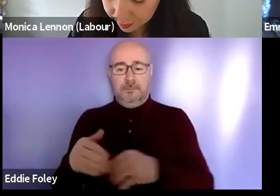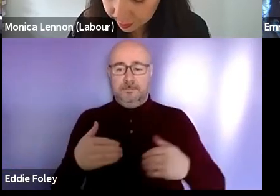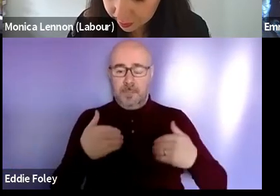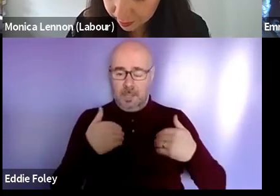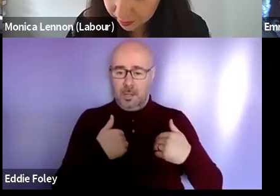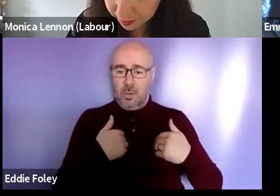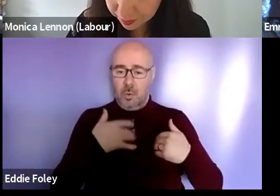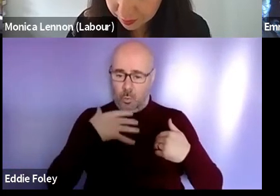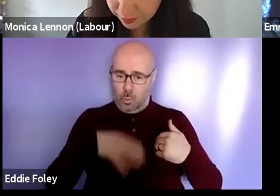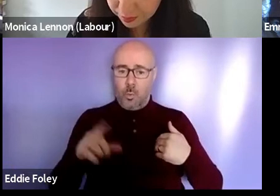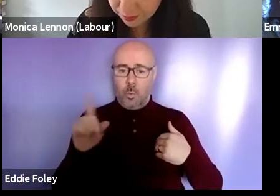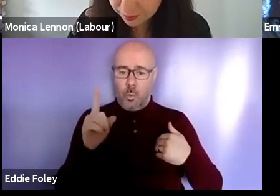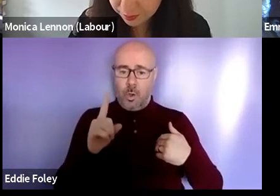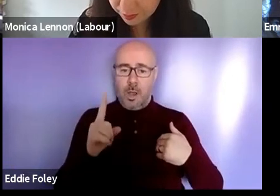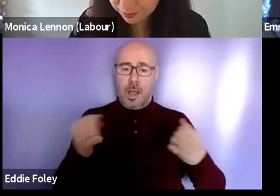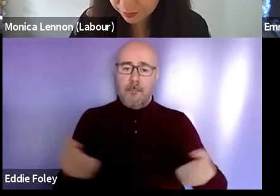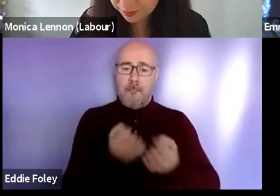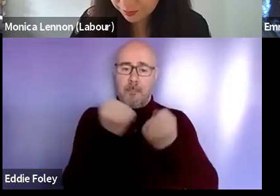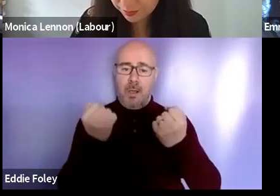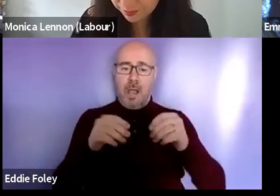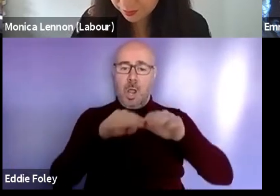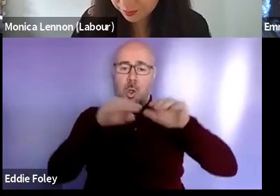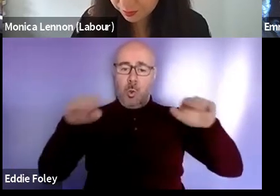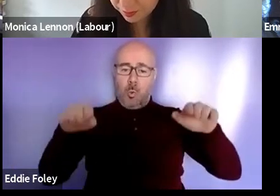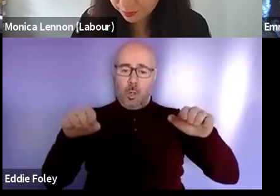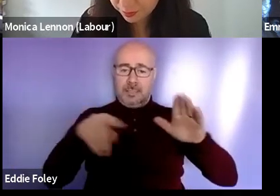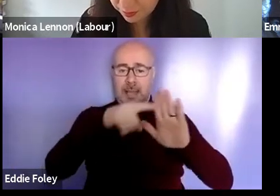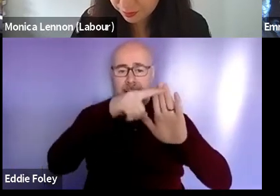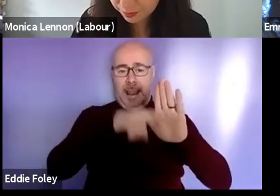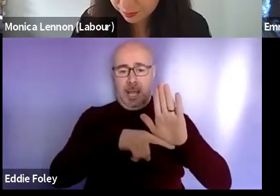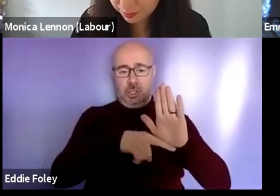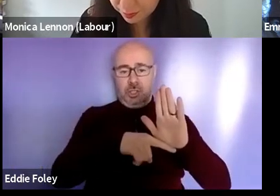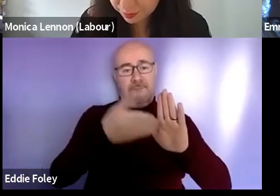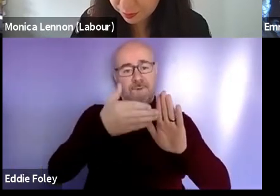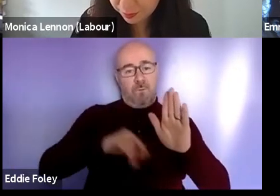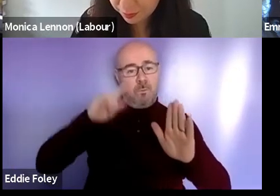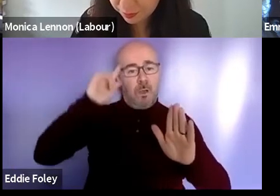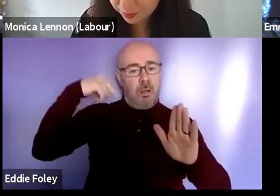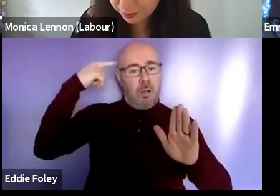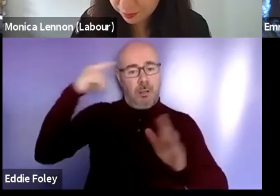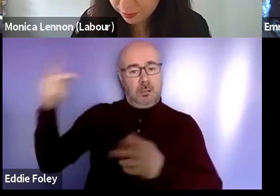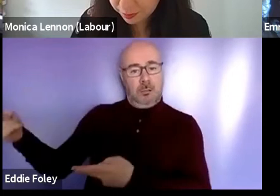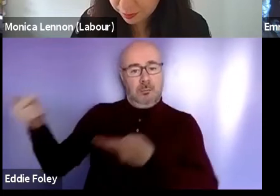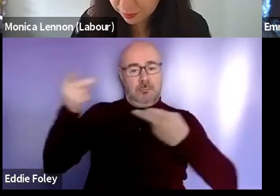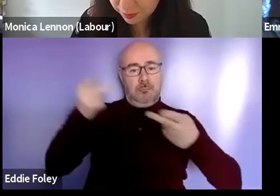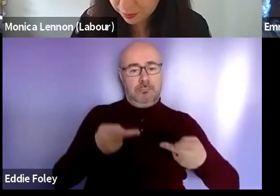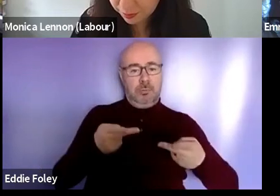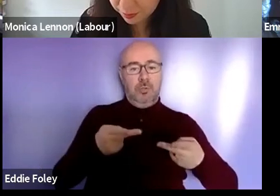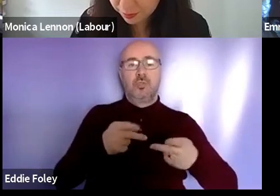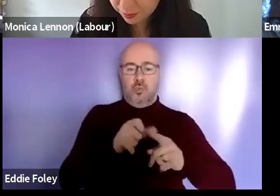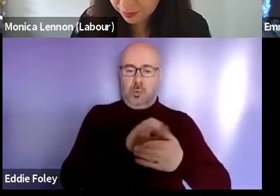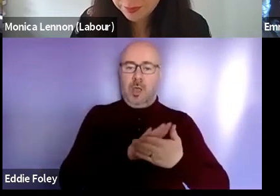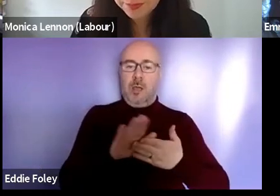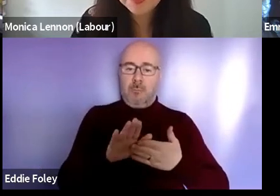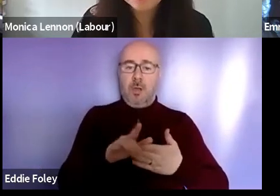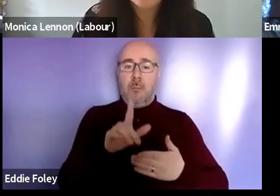to be given over to Scotland, and indeed every other power, so that we can better address issues like this. And in the meantime, I'd support our new